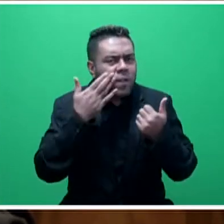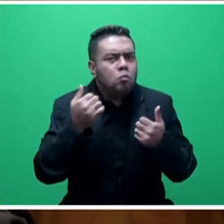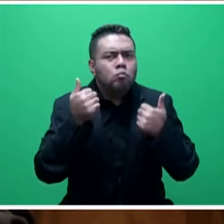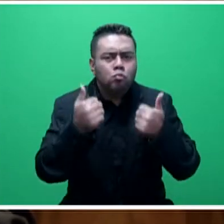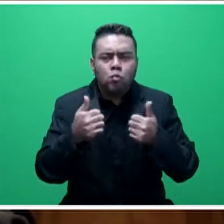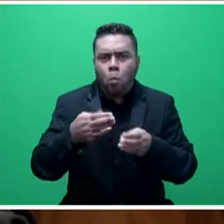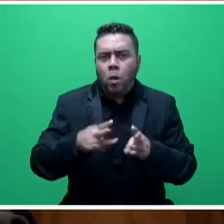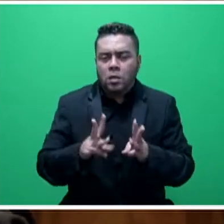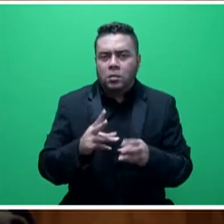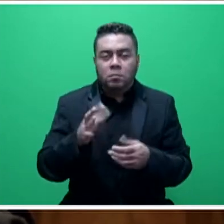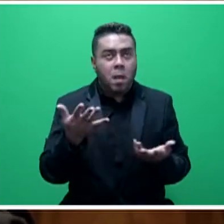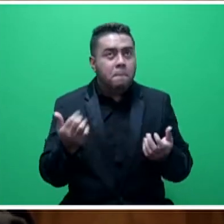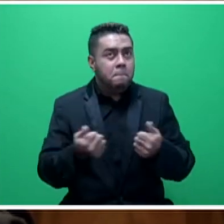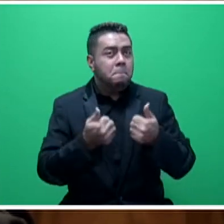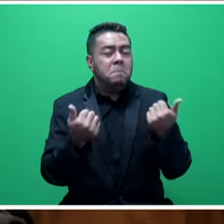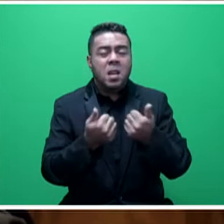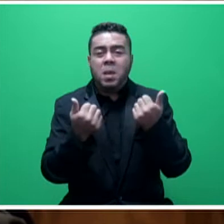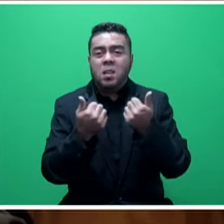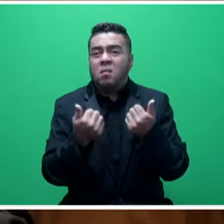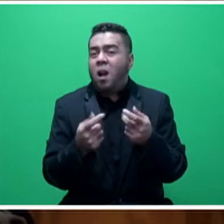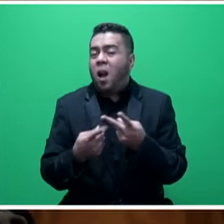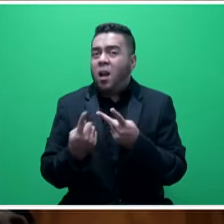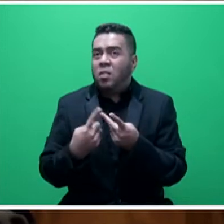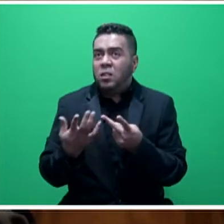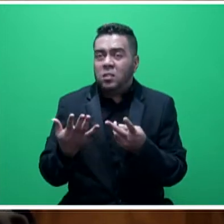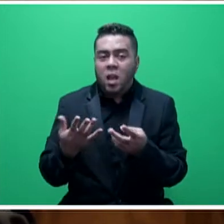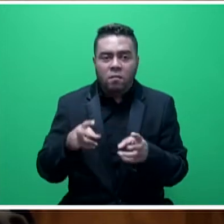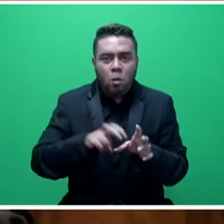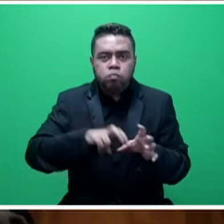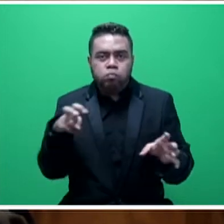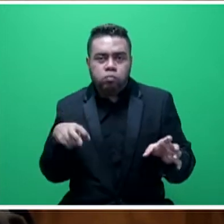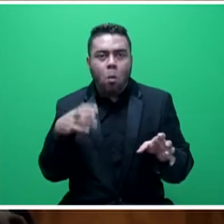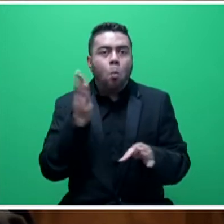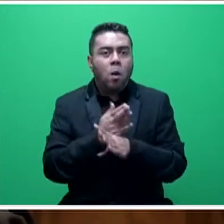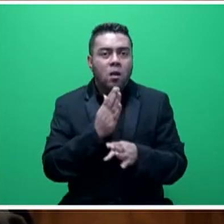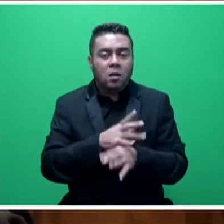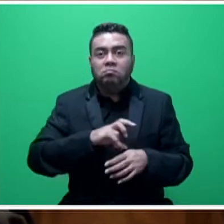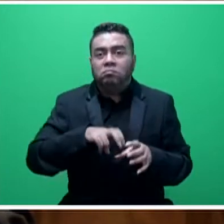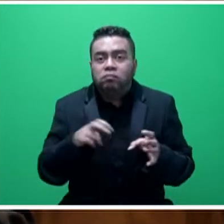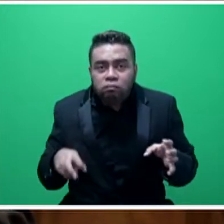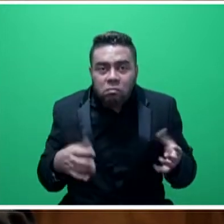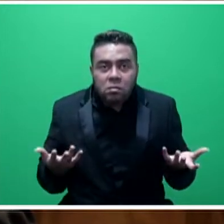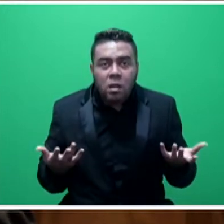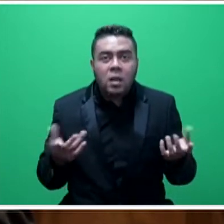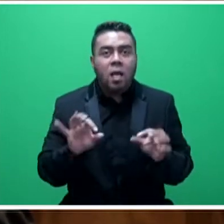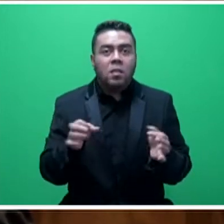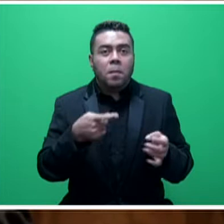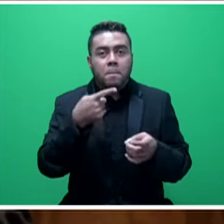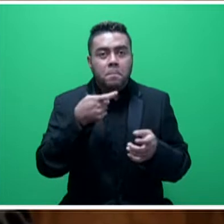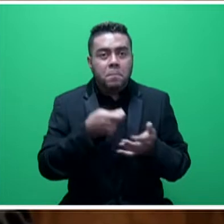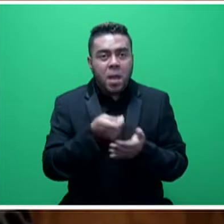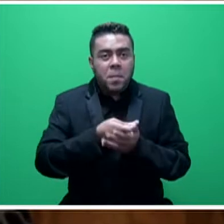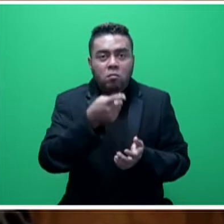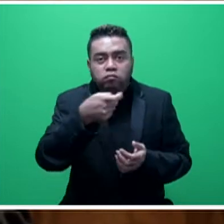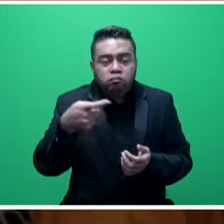while many others around the world are being hit with pay cuts and redundancy. Mr. Speaker, say whether you are a young Fijian who has always